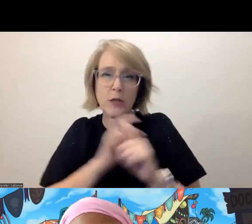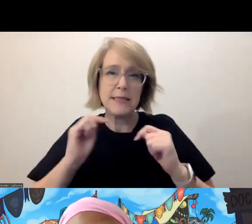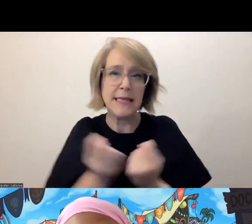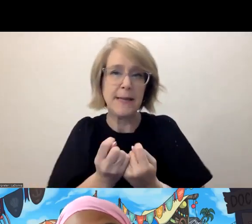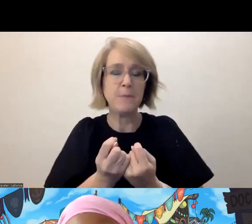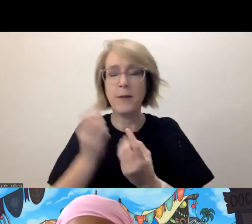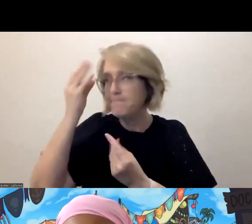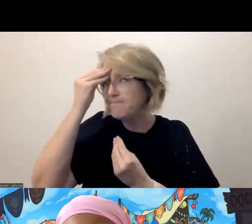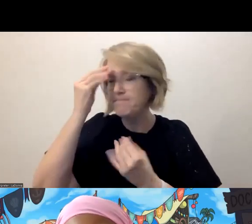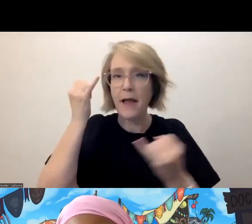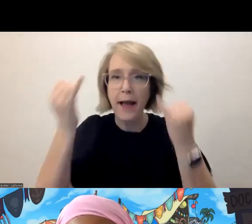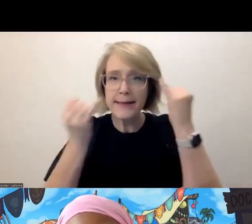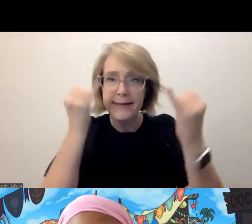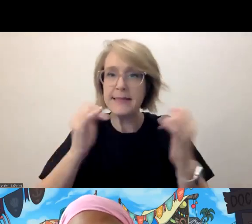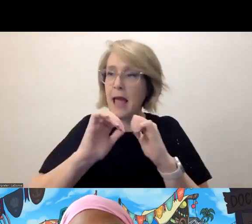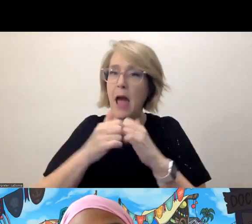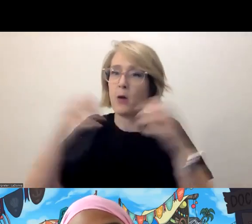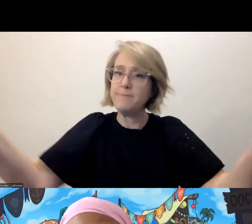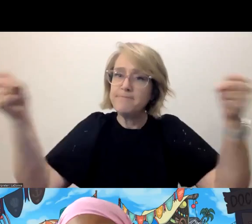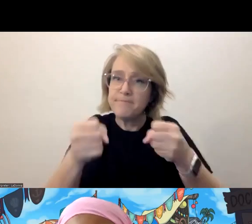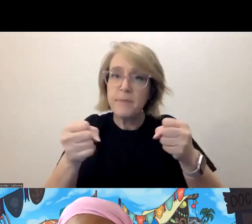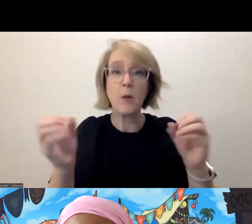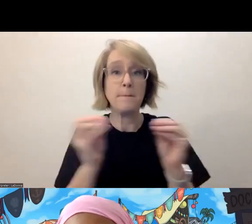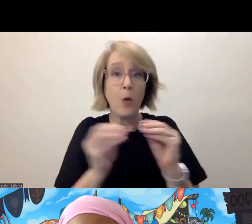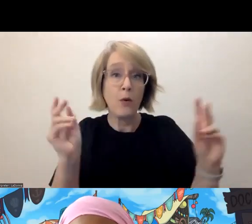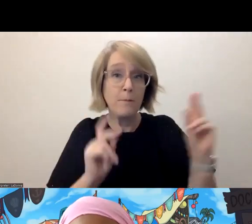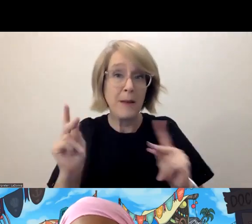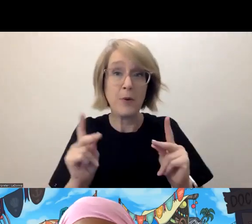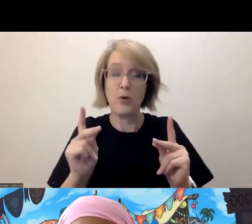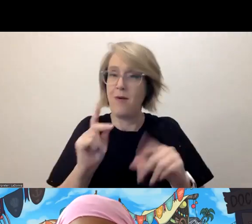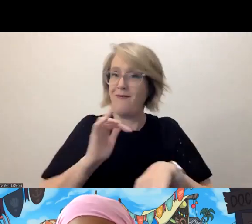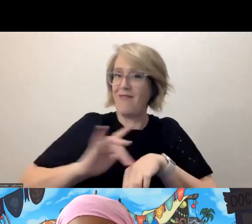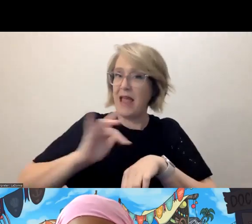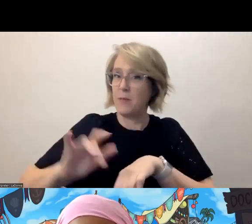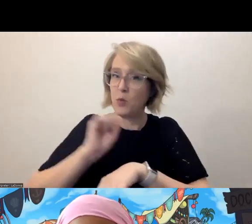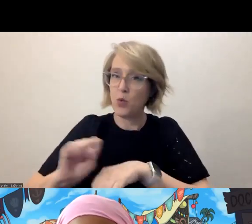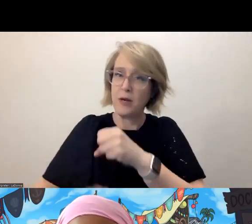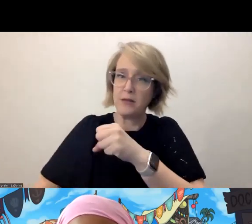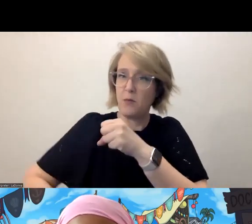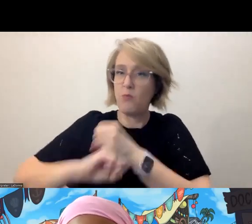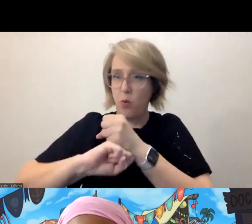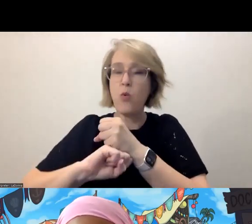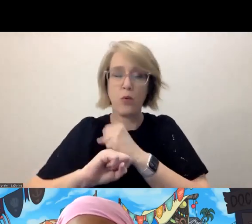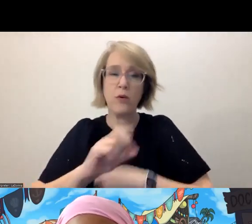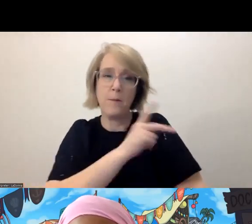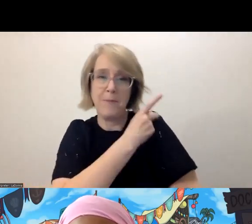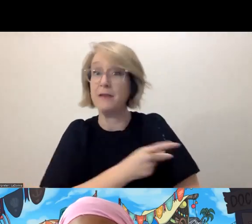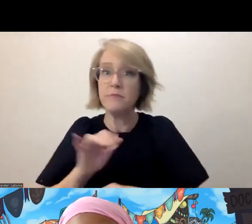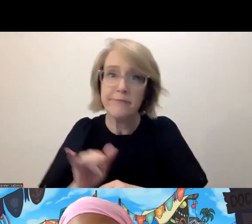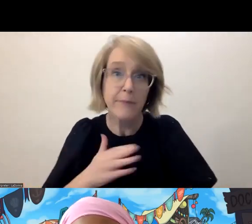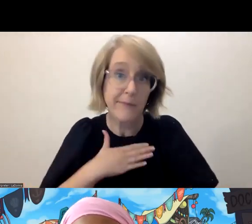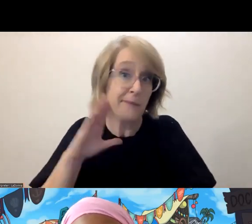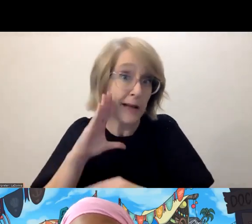do to help bring more providers into the market that can help support these particular patients like my